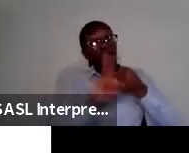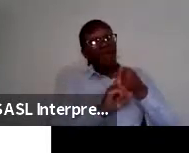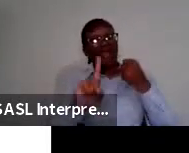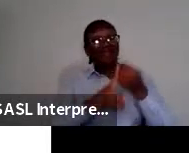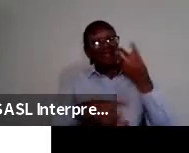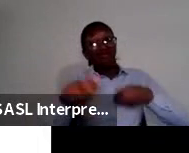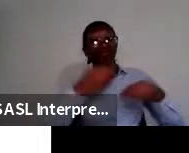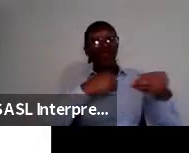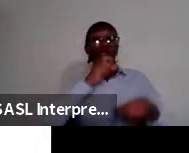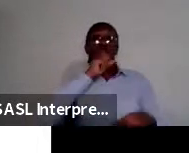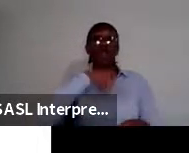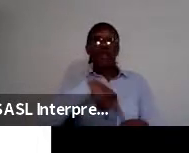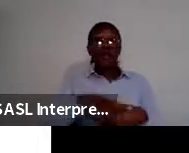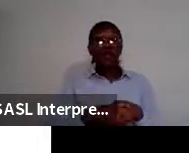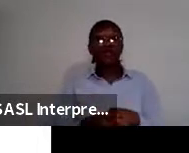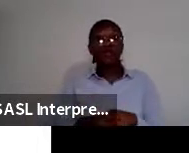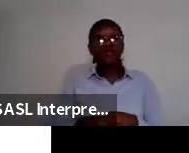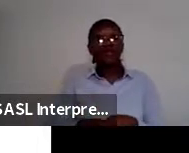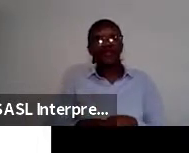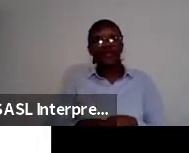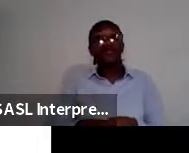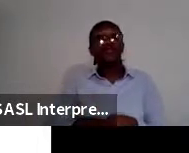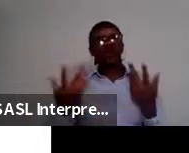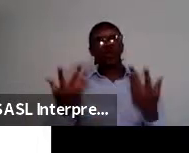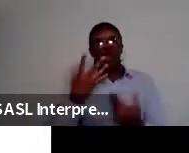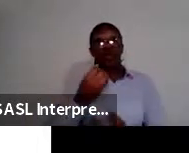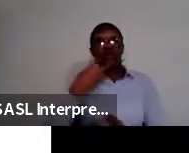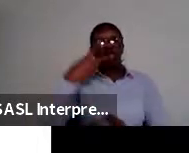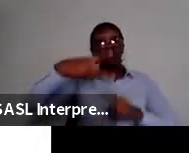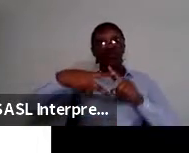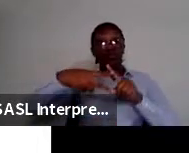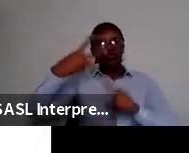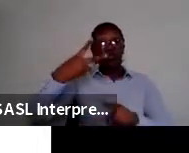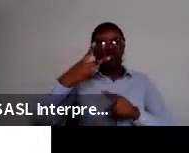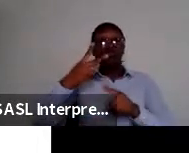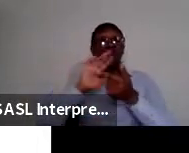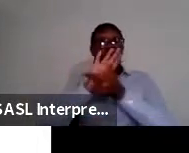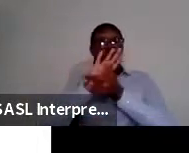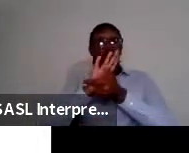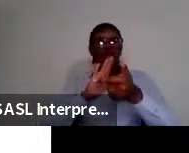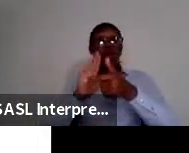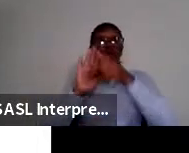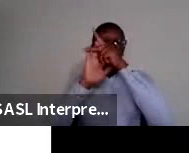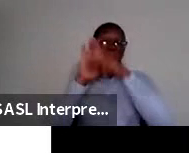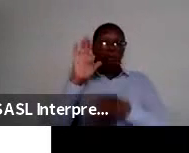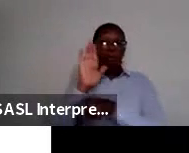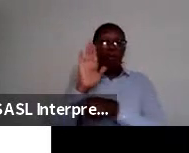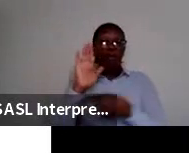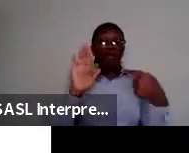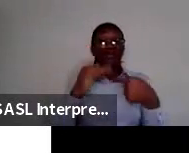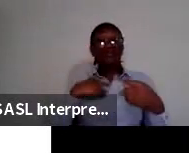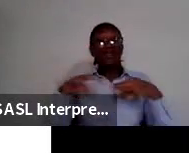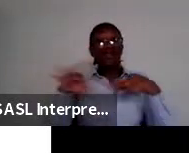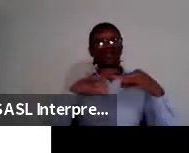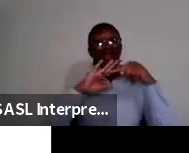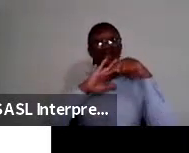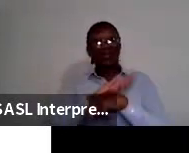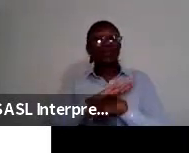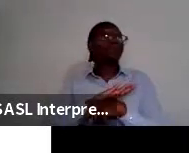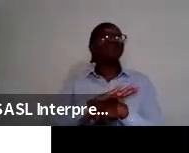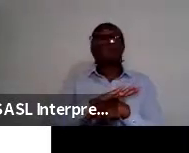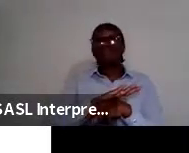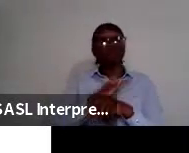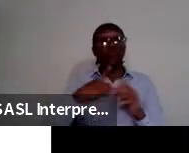counterfeiting. There are two main legislations that I wanted to allude to. I'm not going to go deeper into the details of